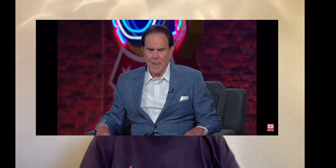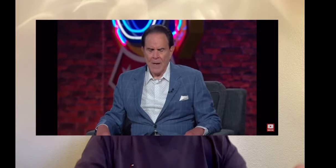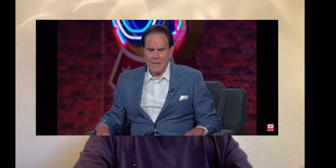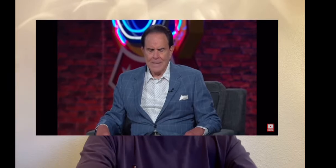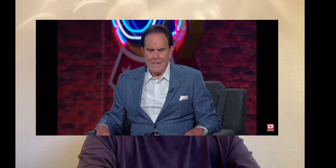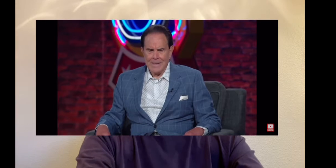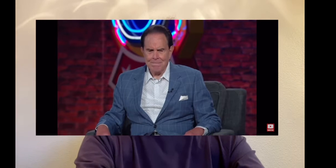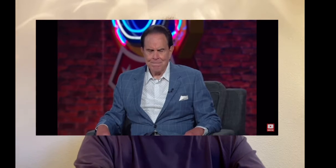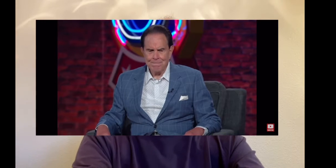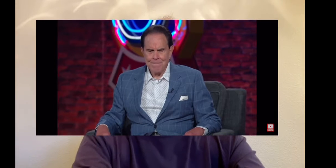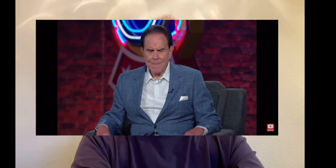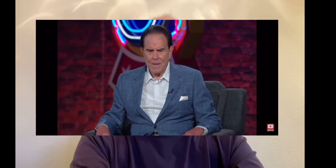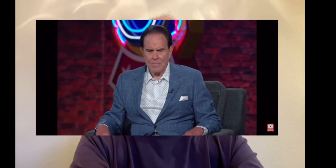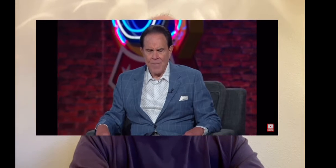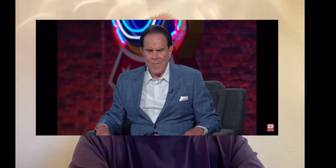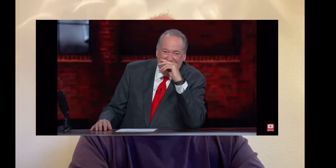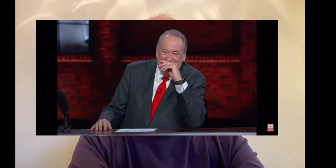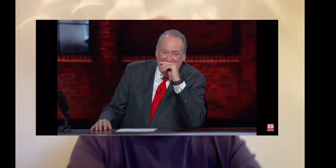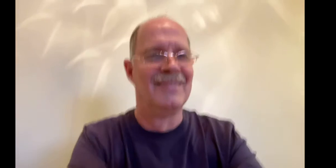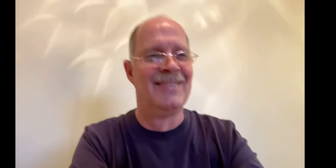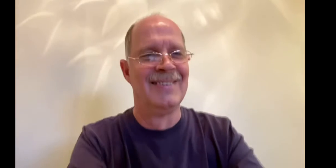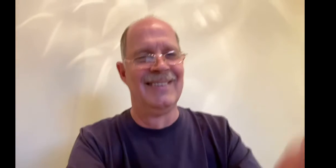actually.